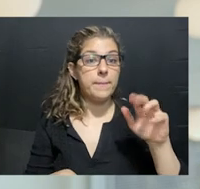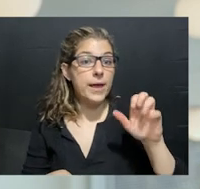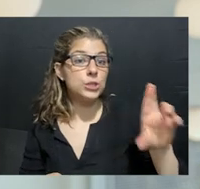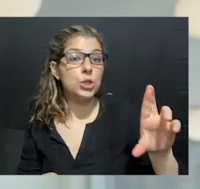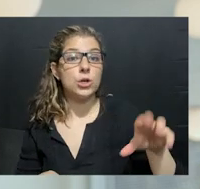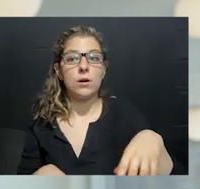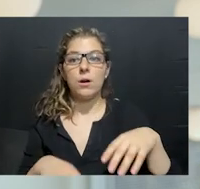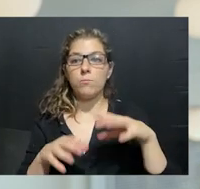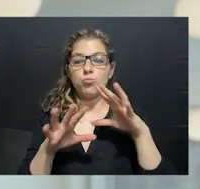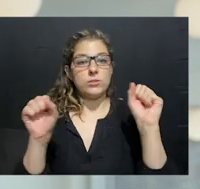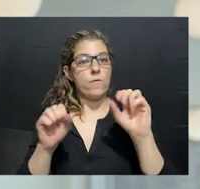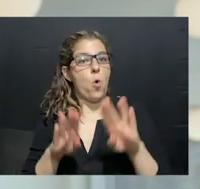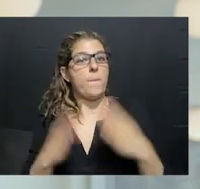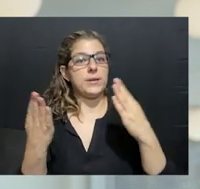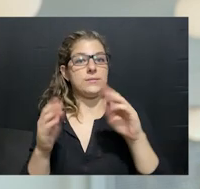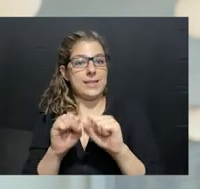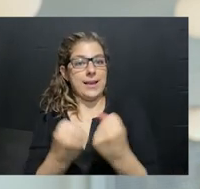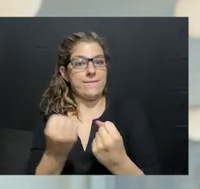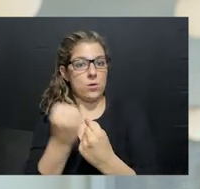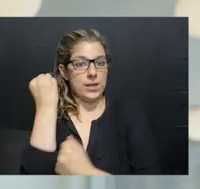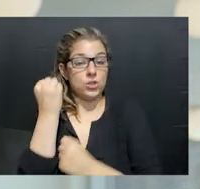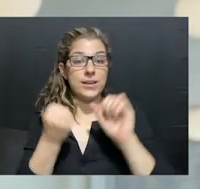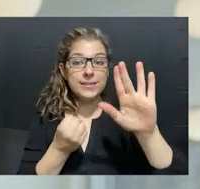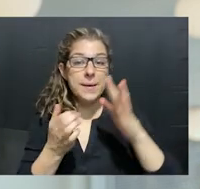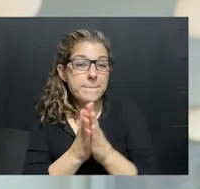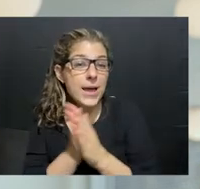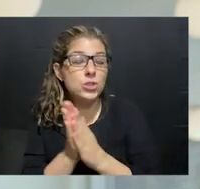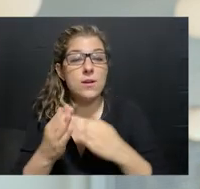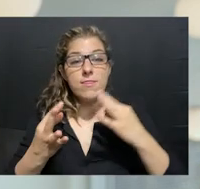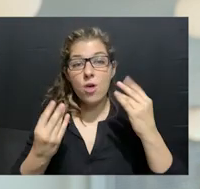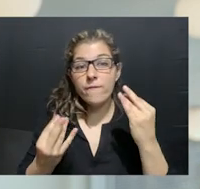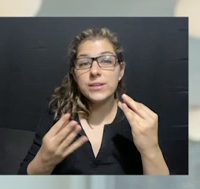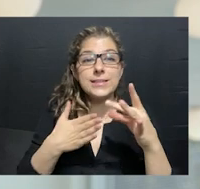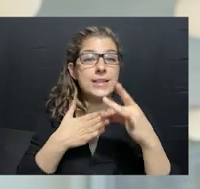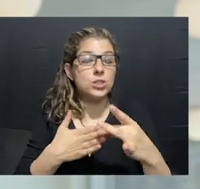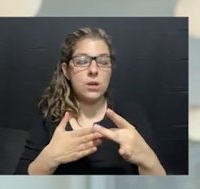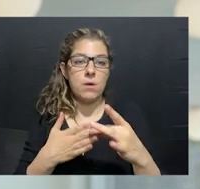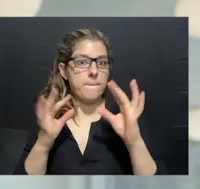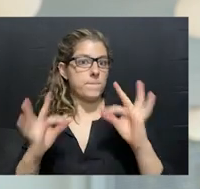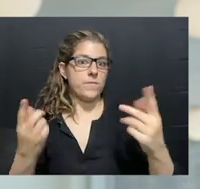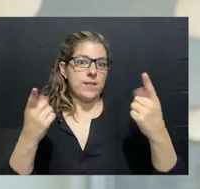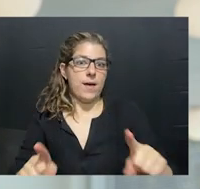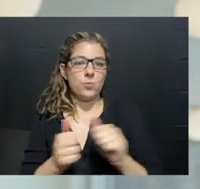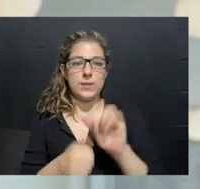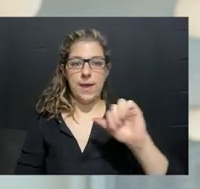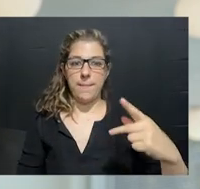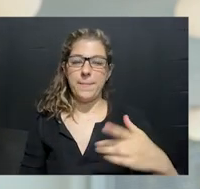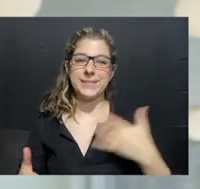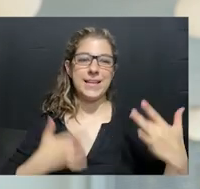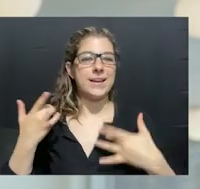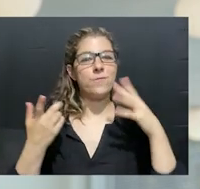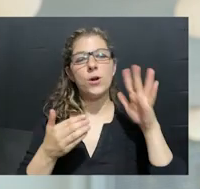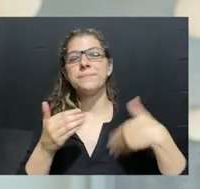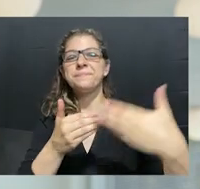president of the Open Society Foundation. His passion, thoughtfulness, and leadership are perfectly aligned with CAP, and I am so excited for what's to